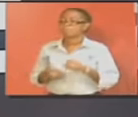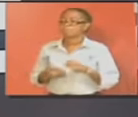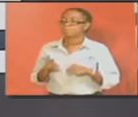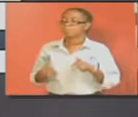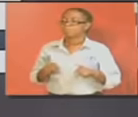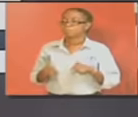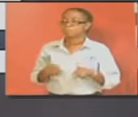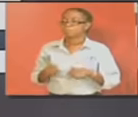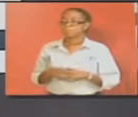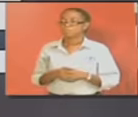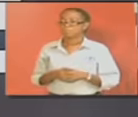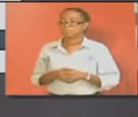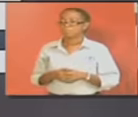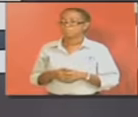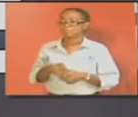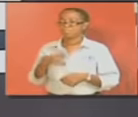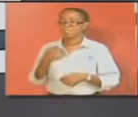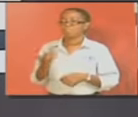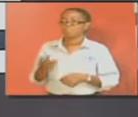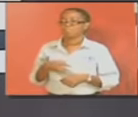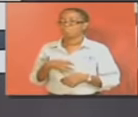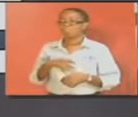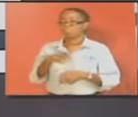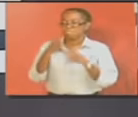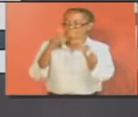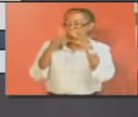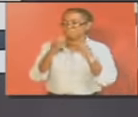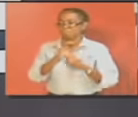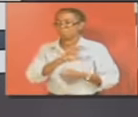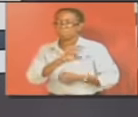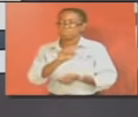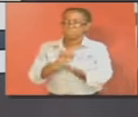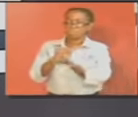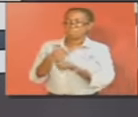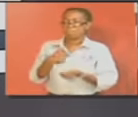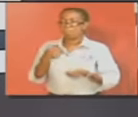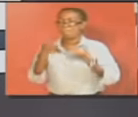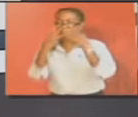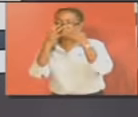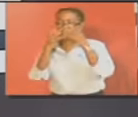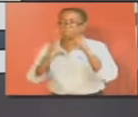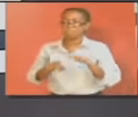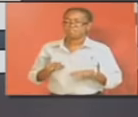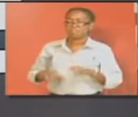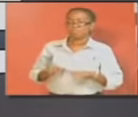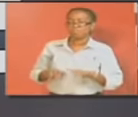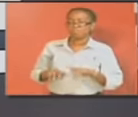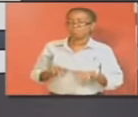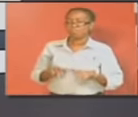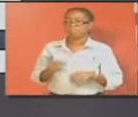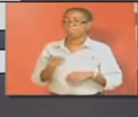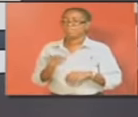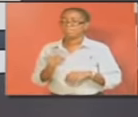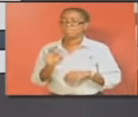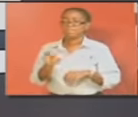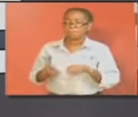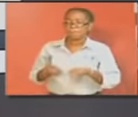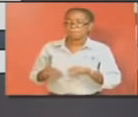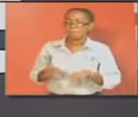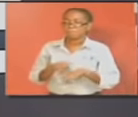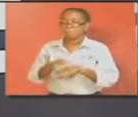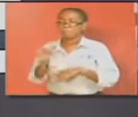that on social media, the truth is we tend to let our guard down, and it can happen to any one of